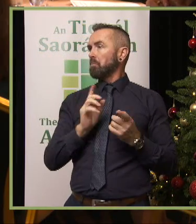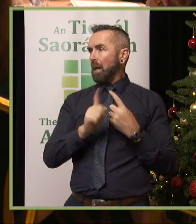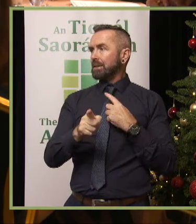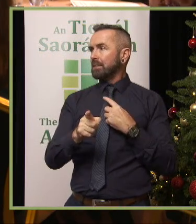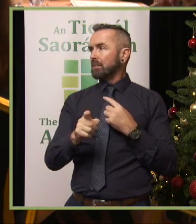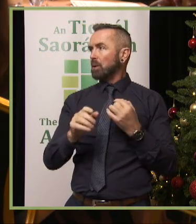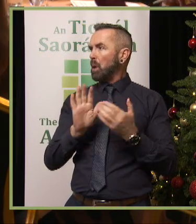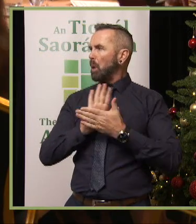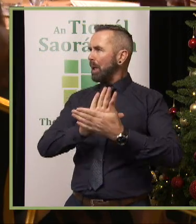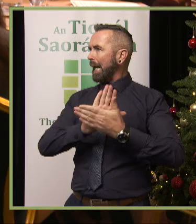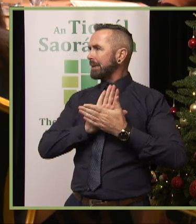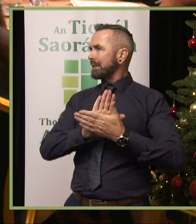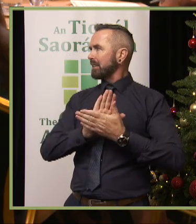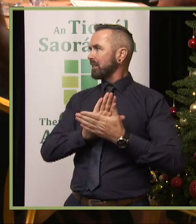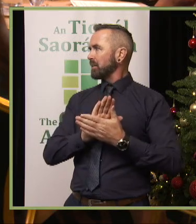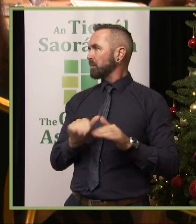And all those against?